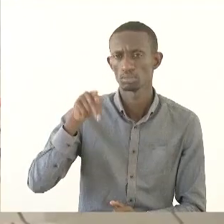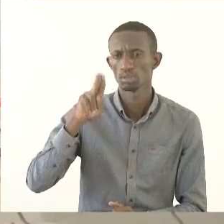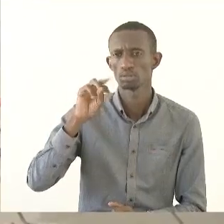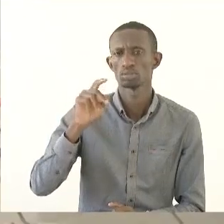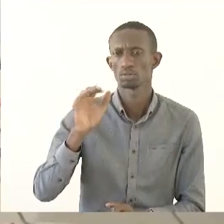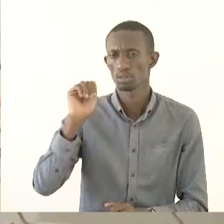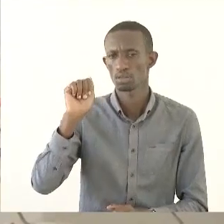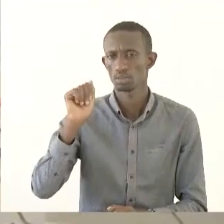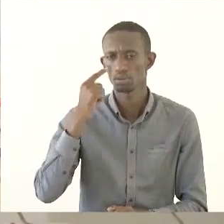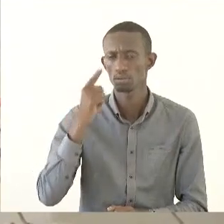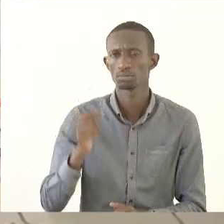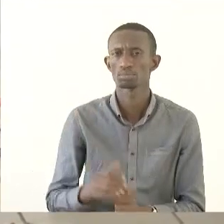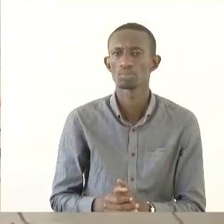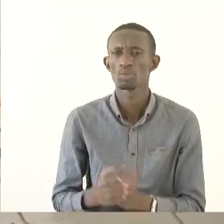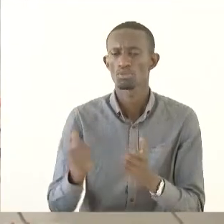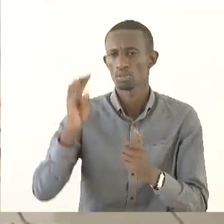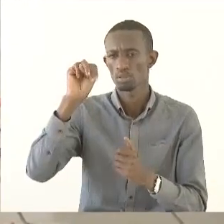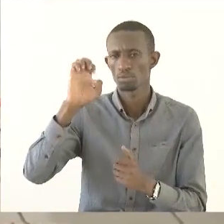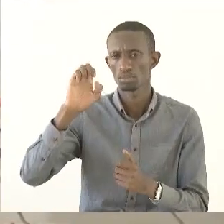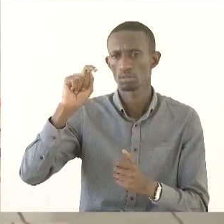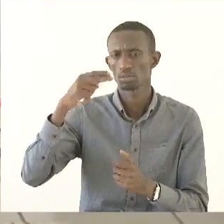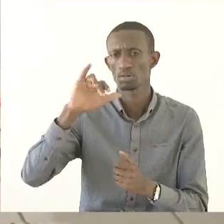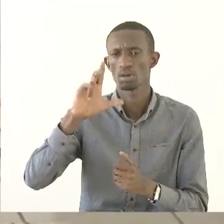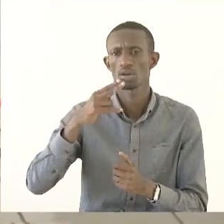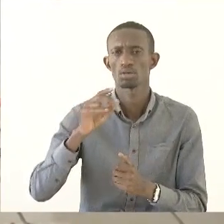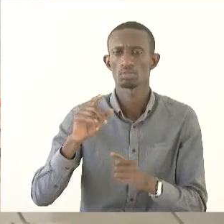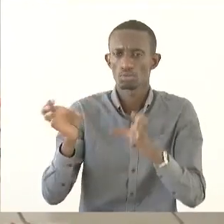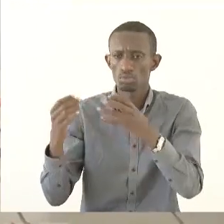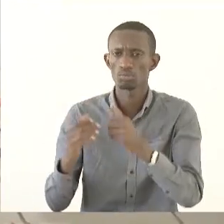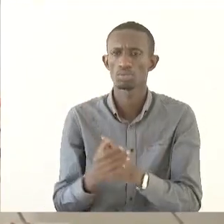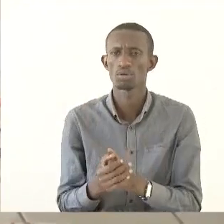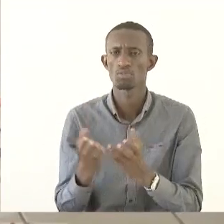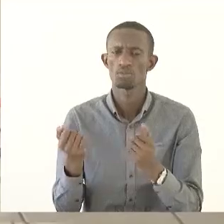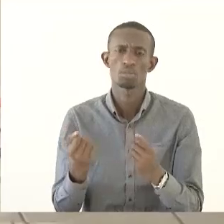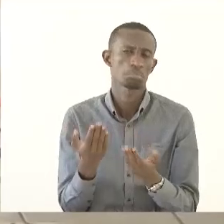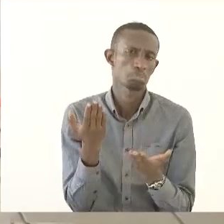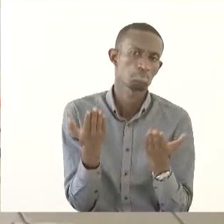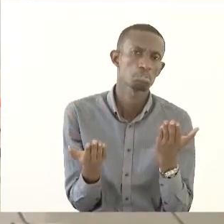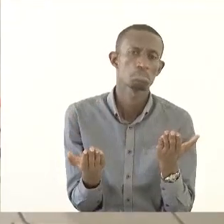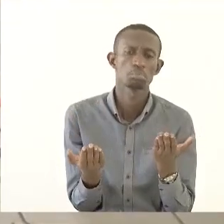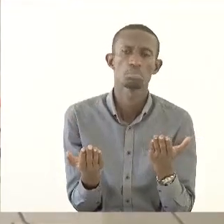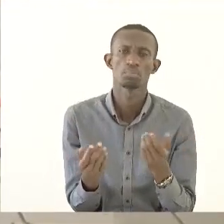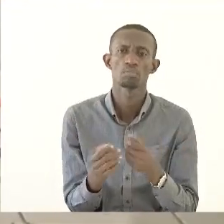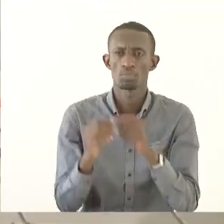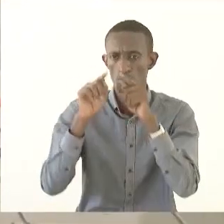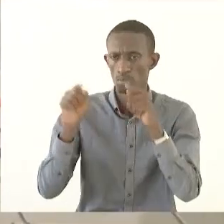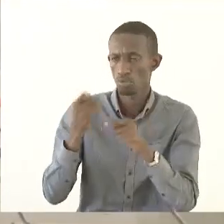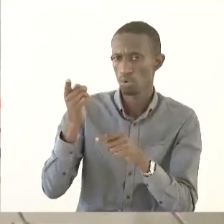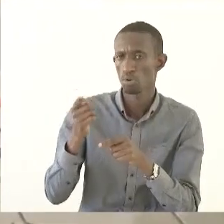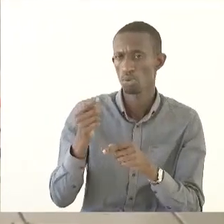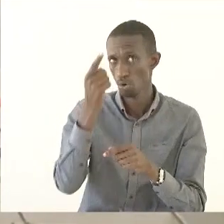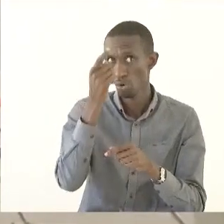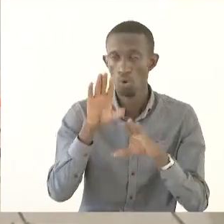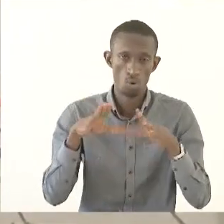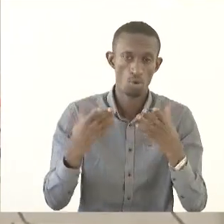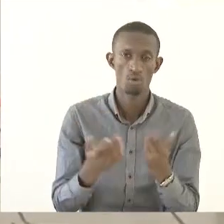it is. So you have the methyl group. So you have either this, or you